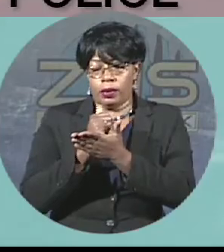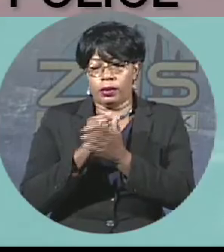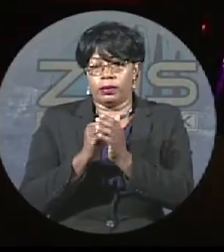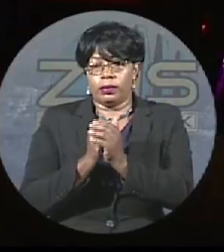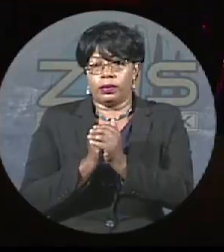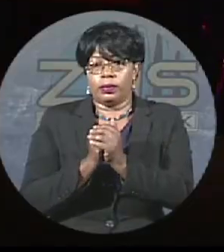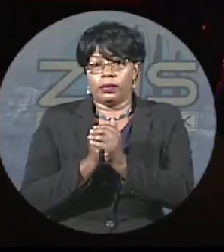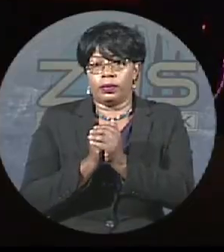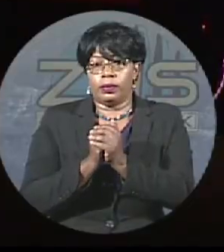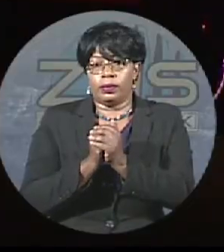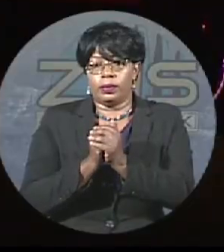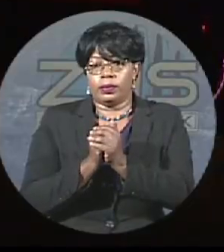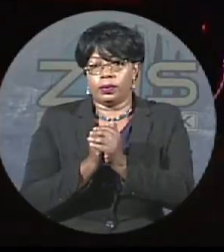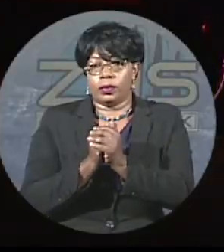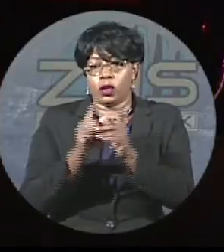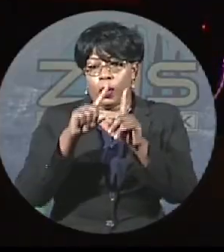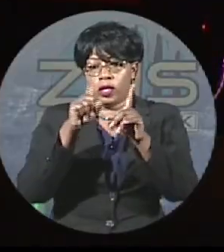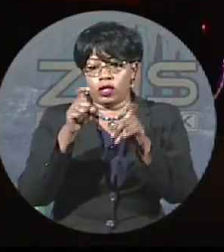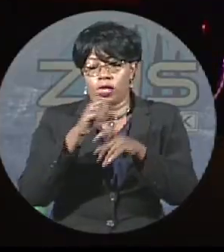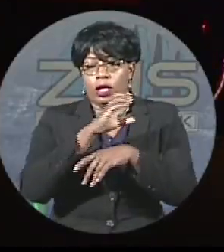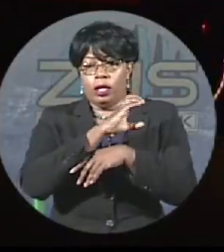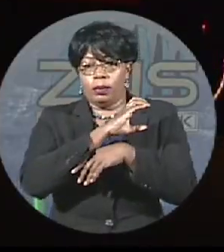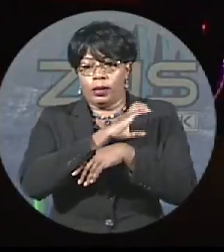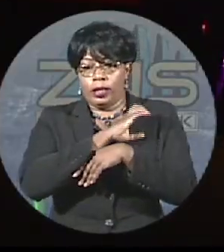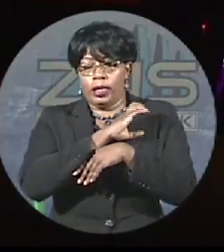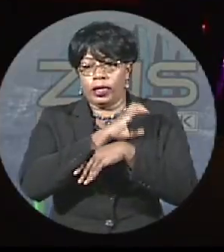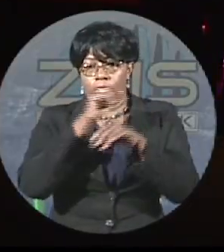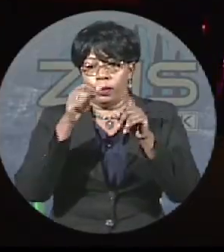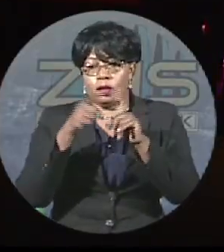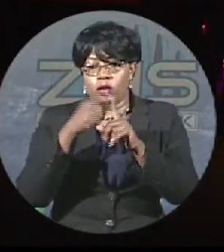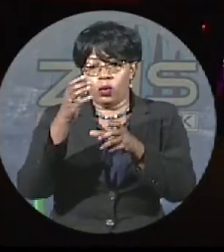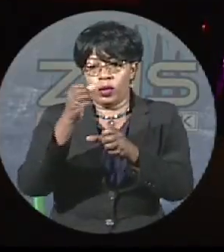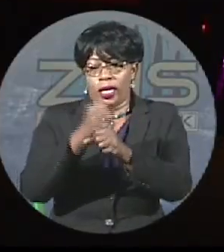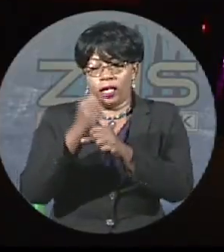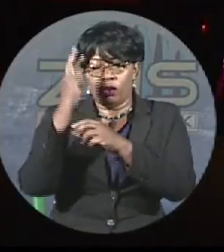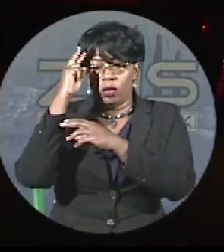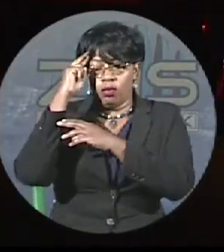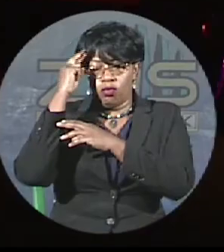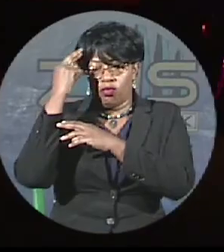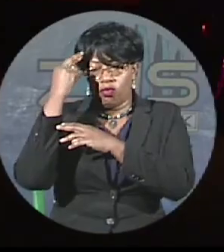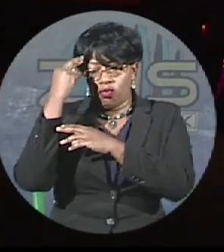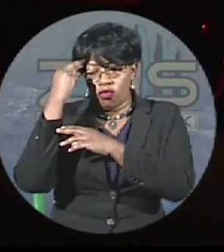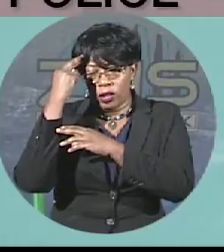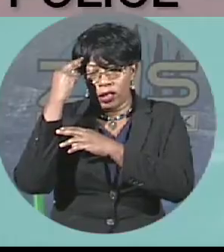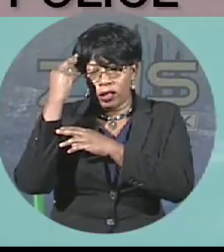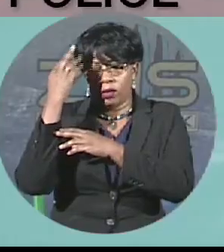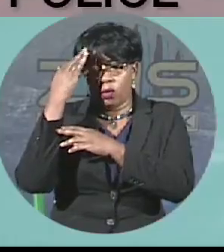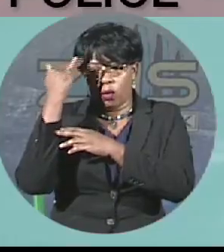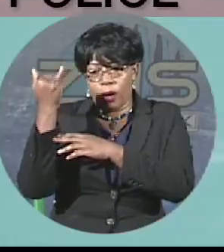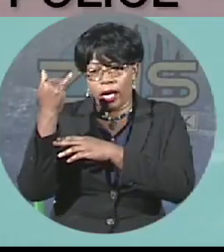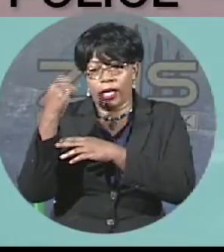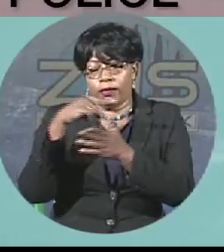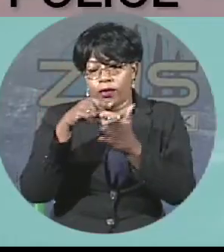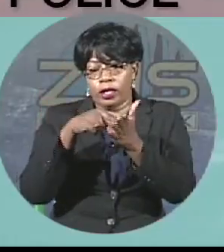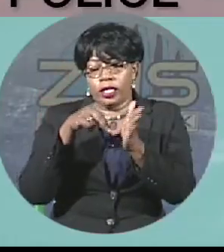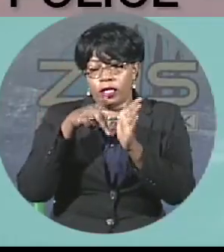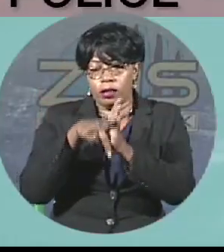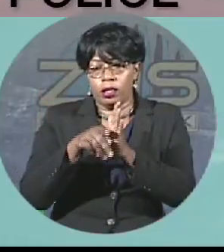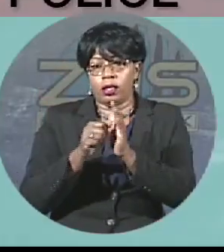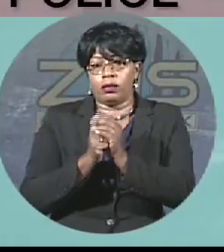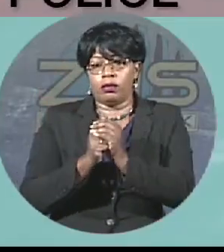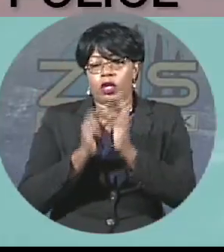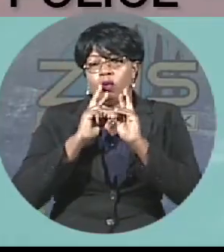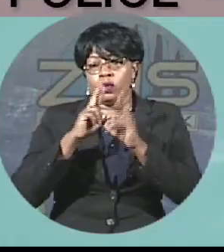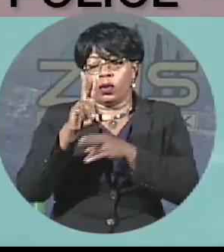help in this matter. Have police been able to gather a motive as yet for this murder? No, we have several things that